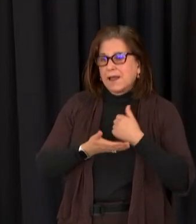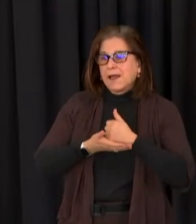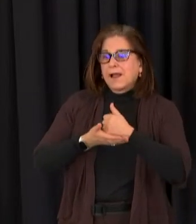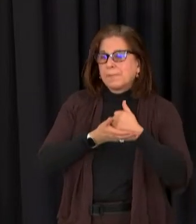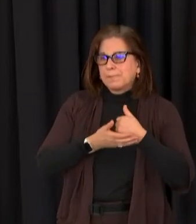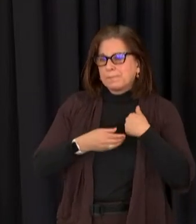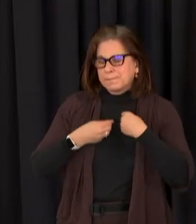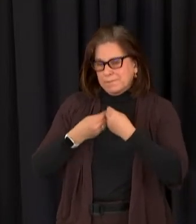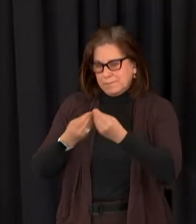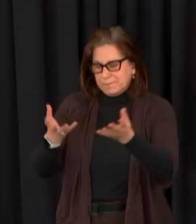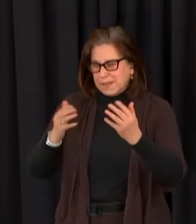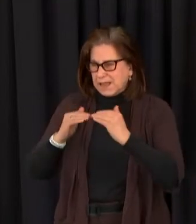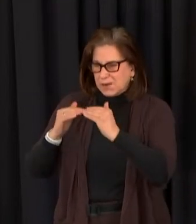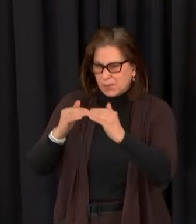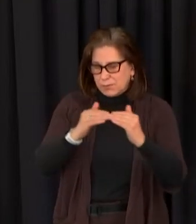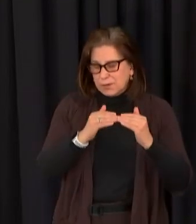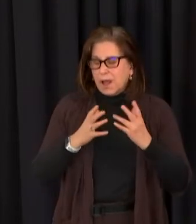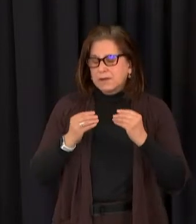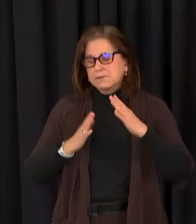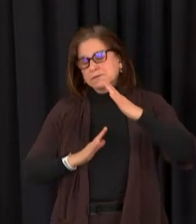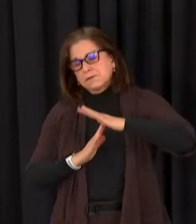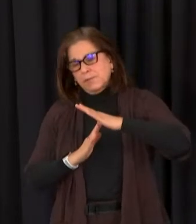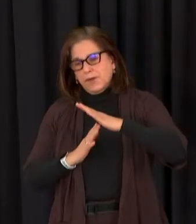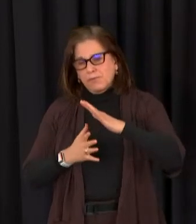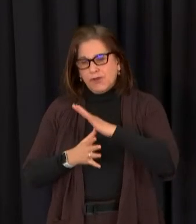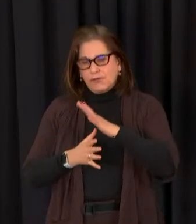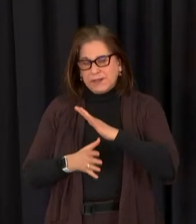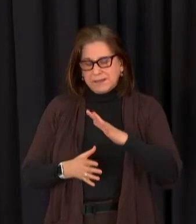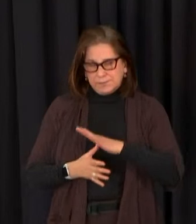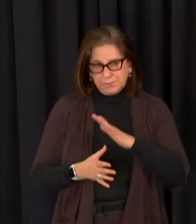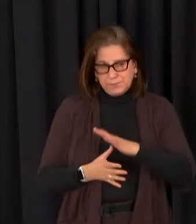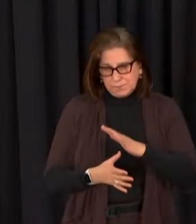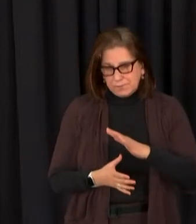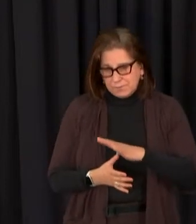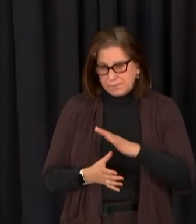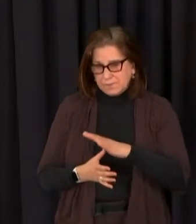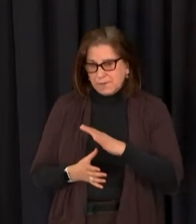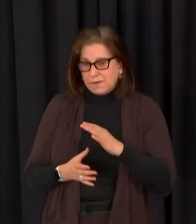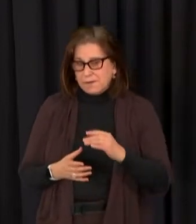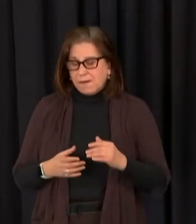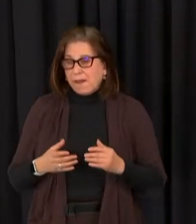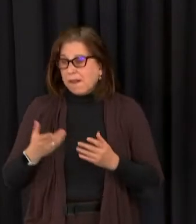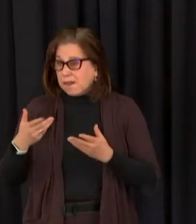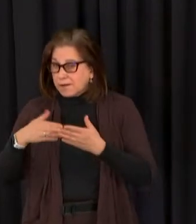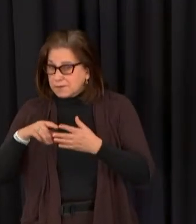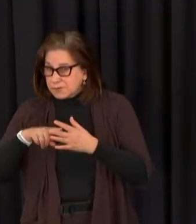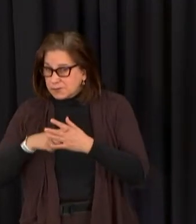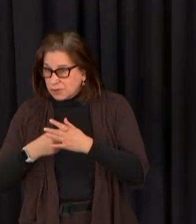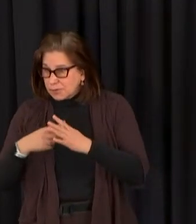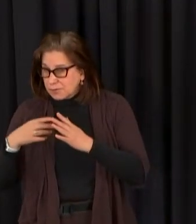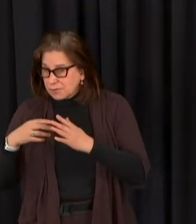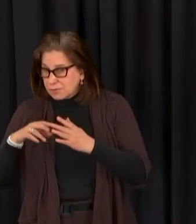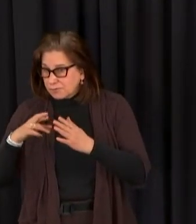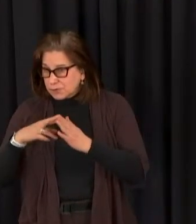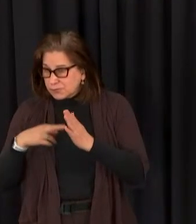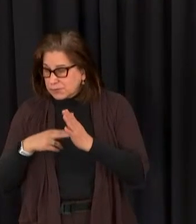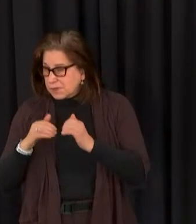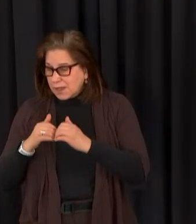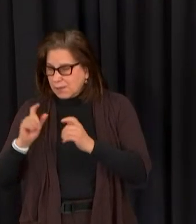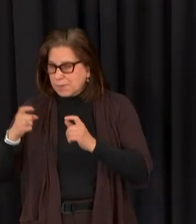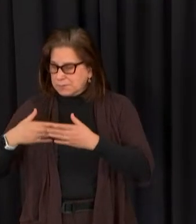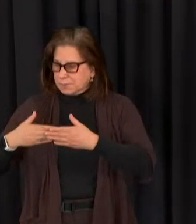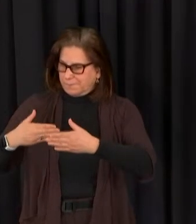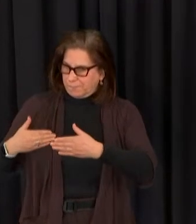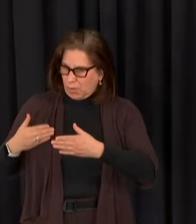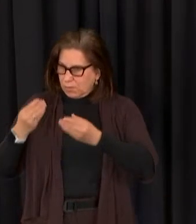And I know rightly there are a lot of questions about once you pre-register, then how the system